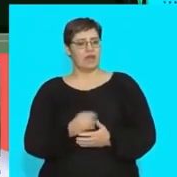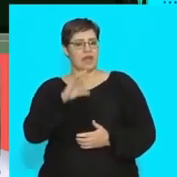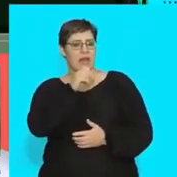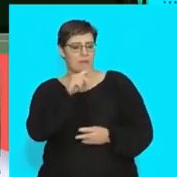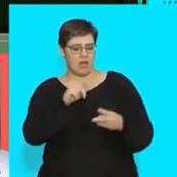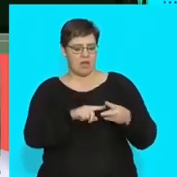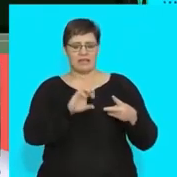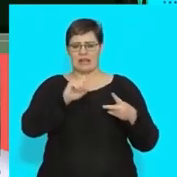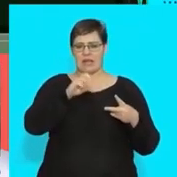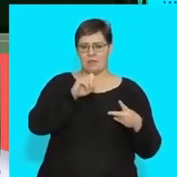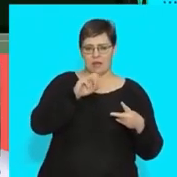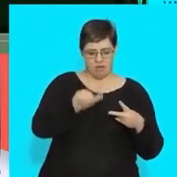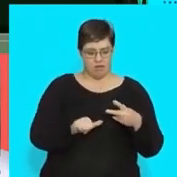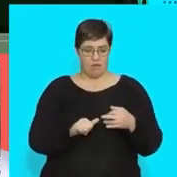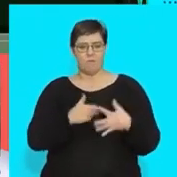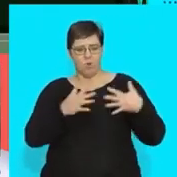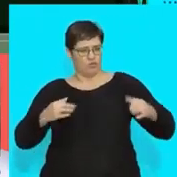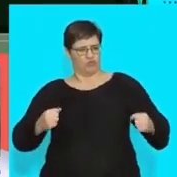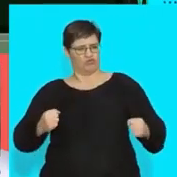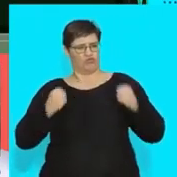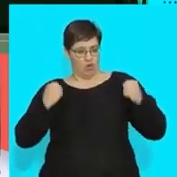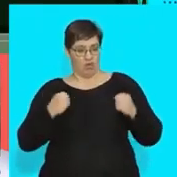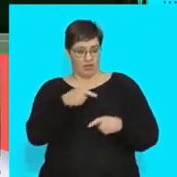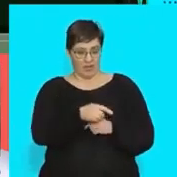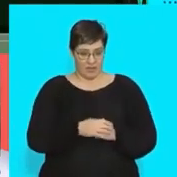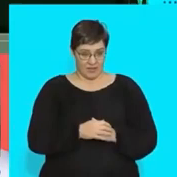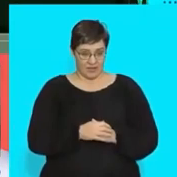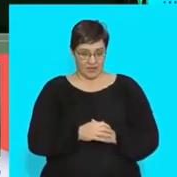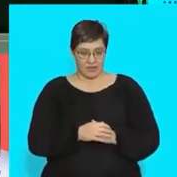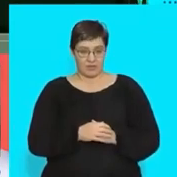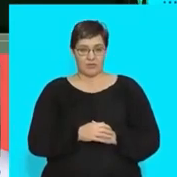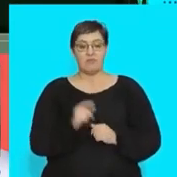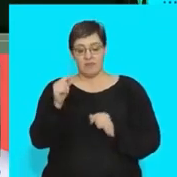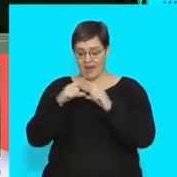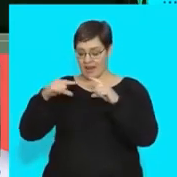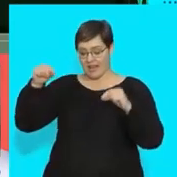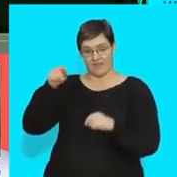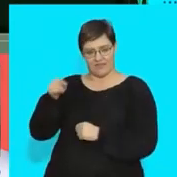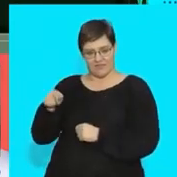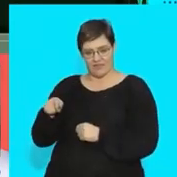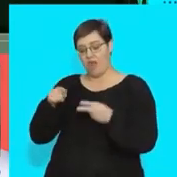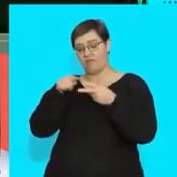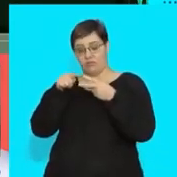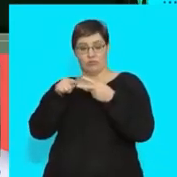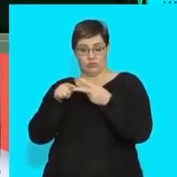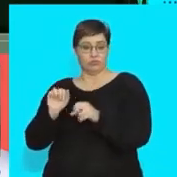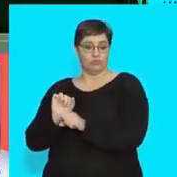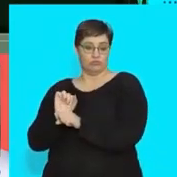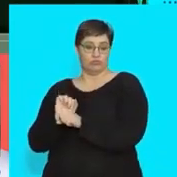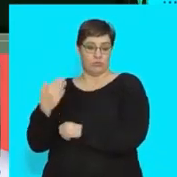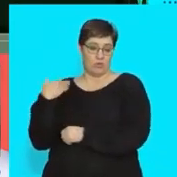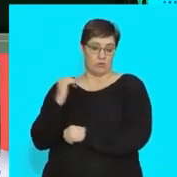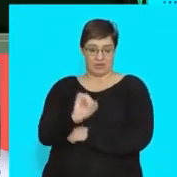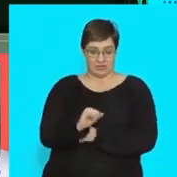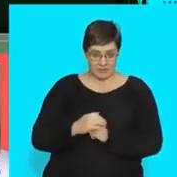in it, far more strengthening tissues. Now, when it comes to the leaf, there's two functions that the leaf needs